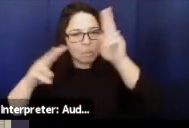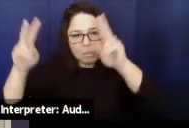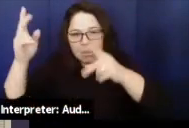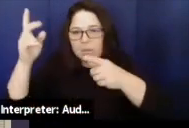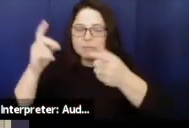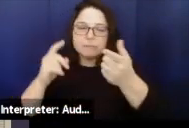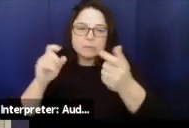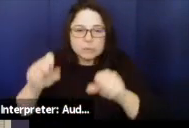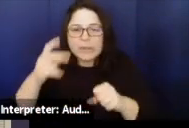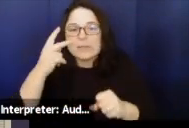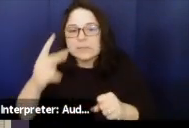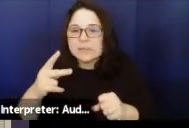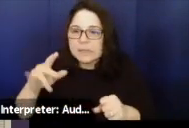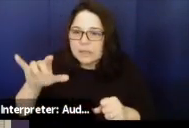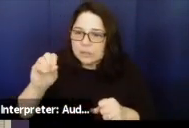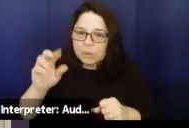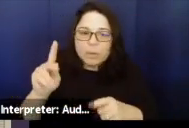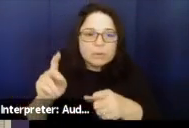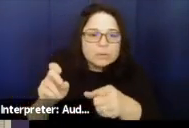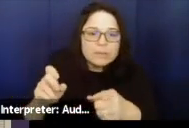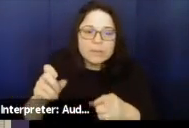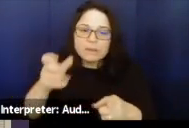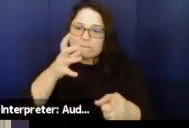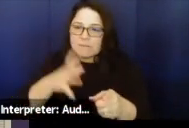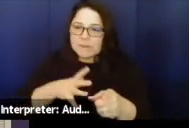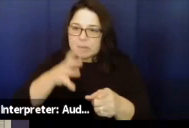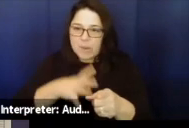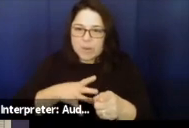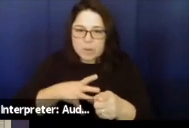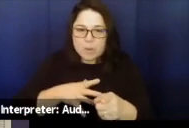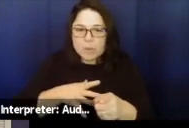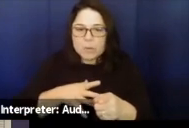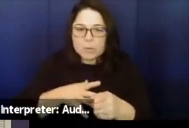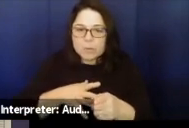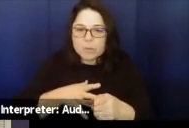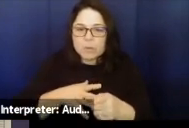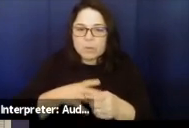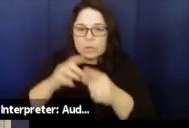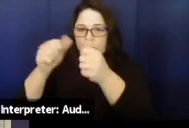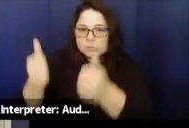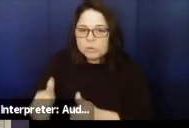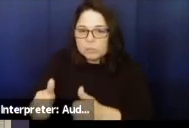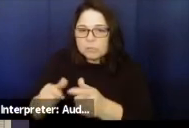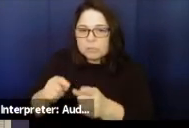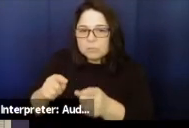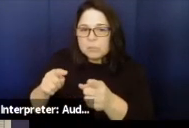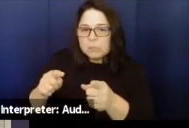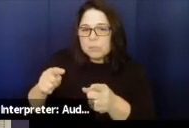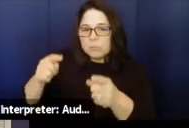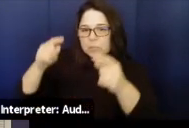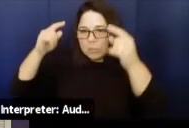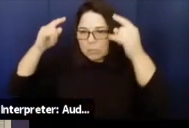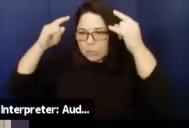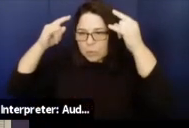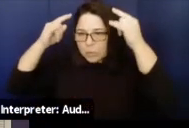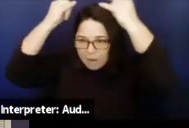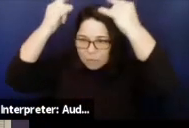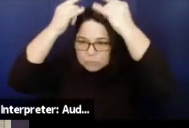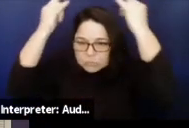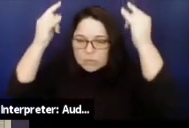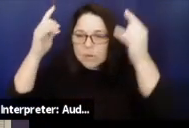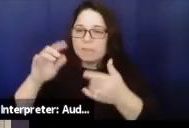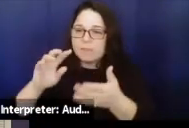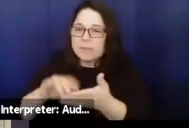put on Britain, and a female figure wearing the Russian imperial crown, no doubt meant to be Catherine herself,